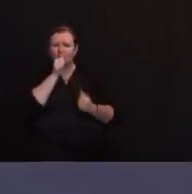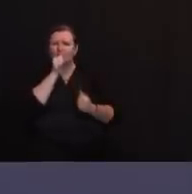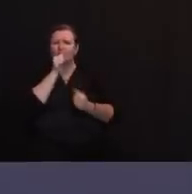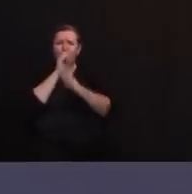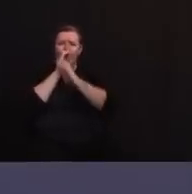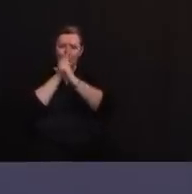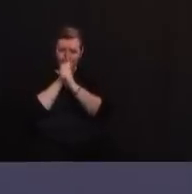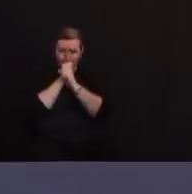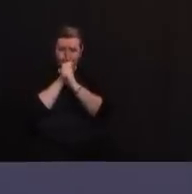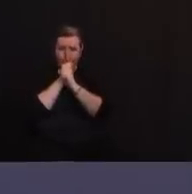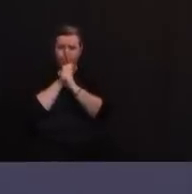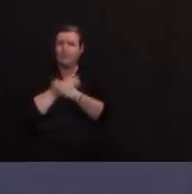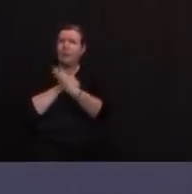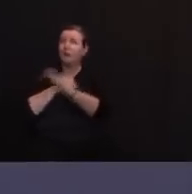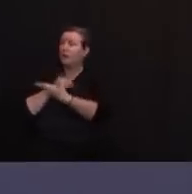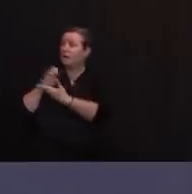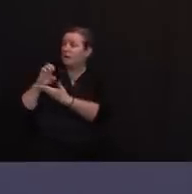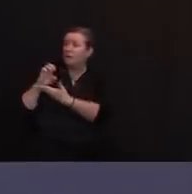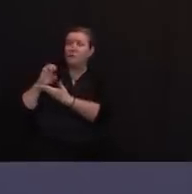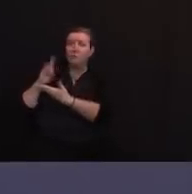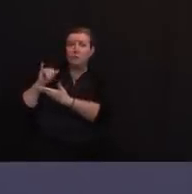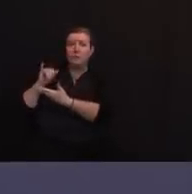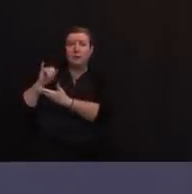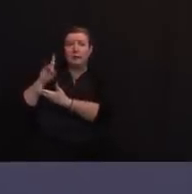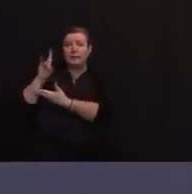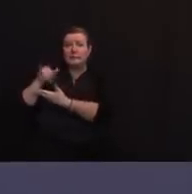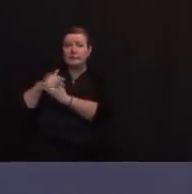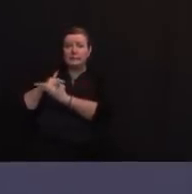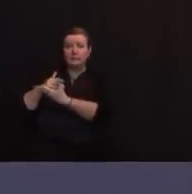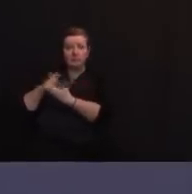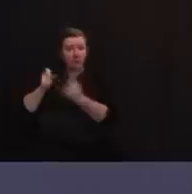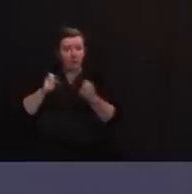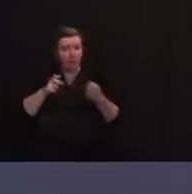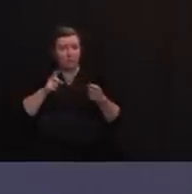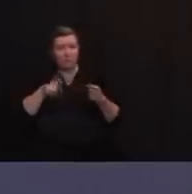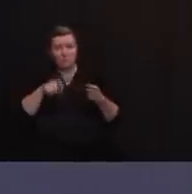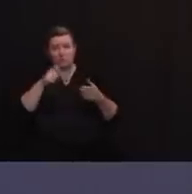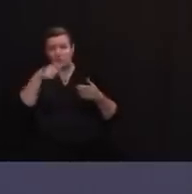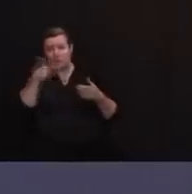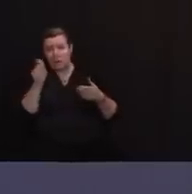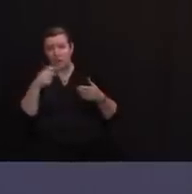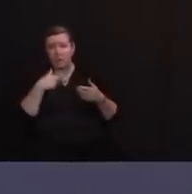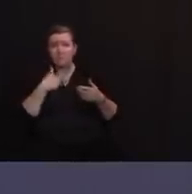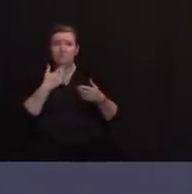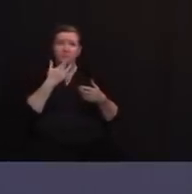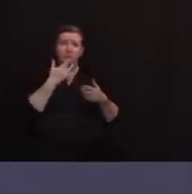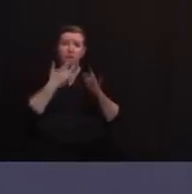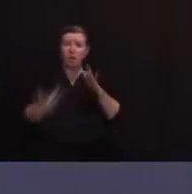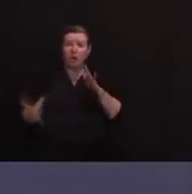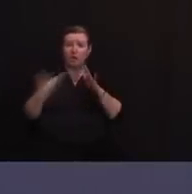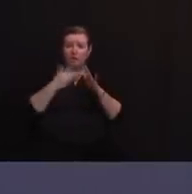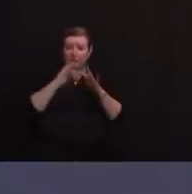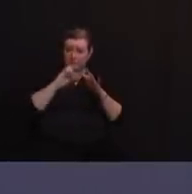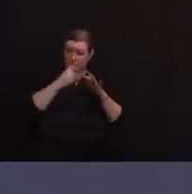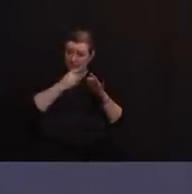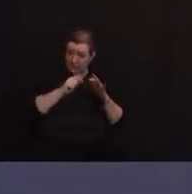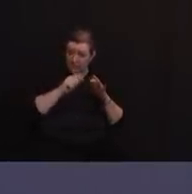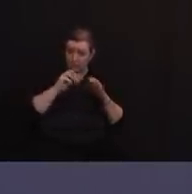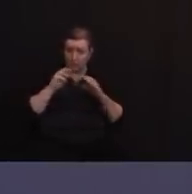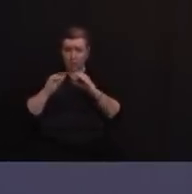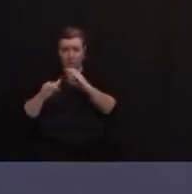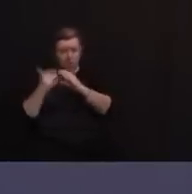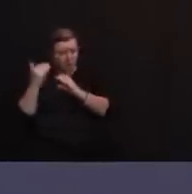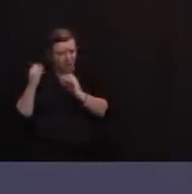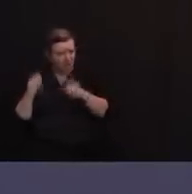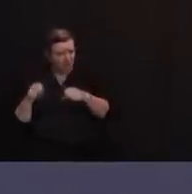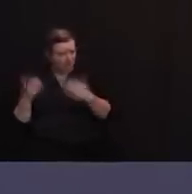think you get a choice, as far as I know, between text or email. That's your personal choice. I think one of the